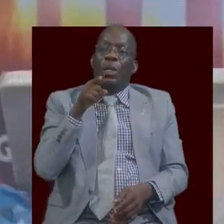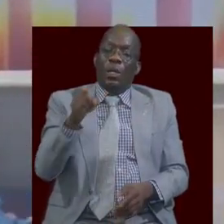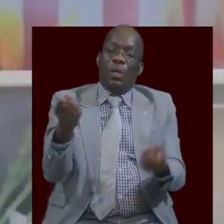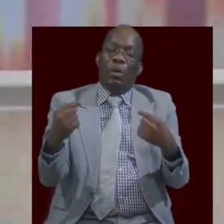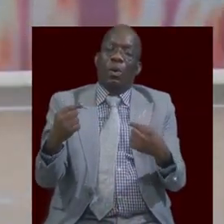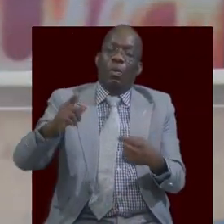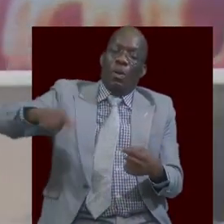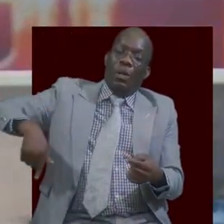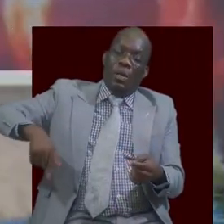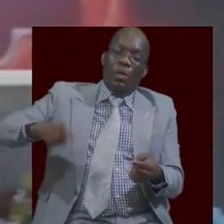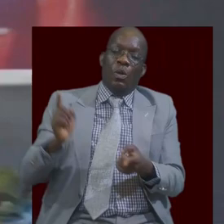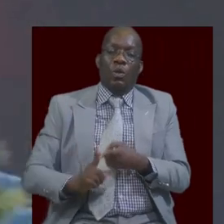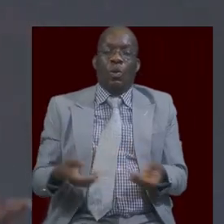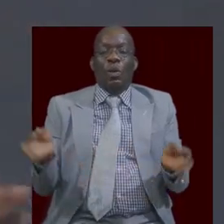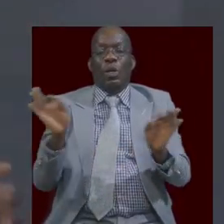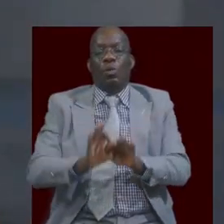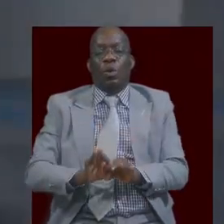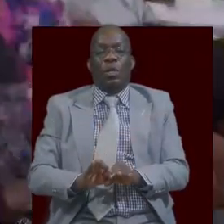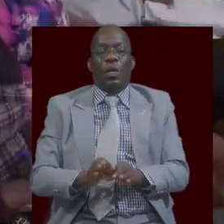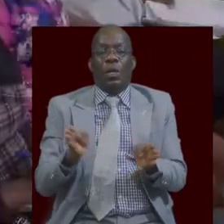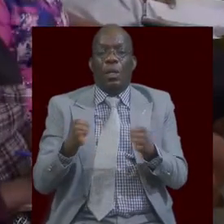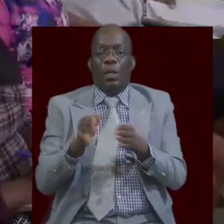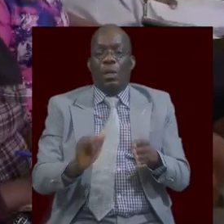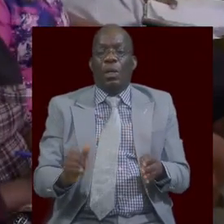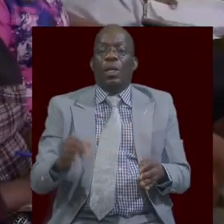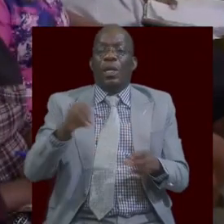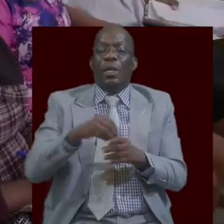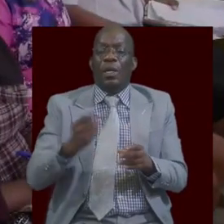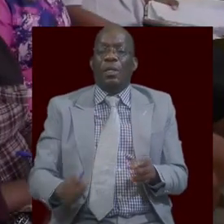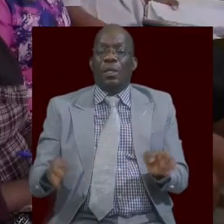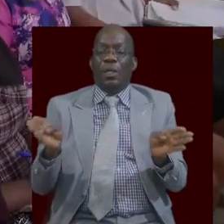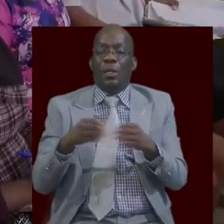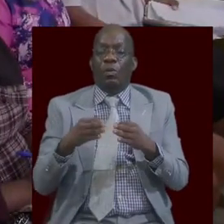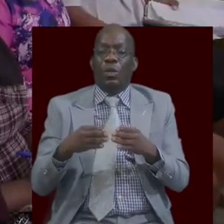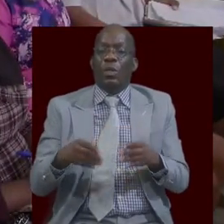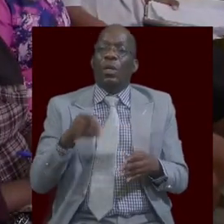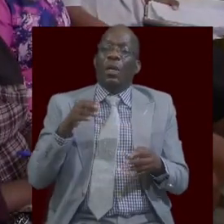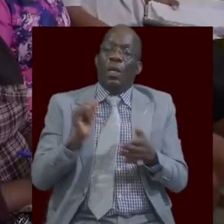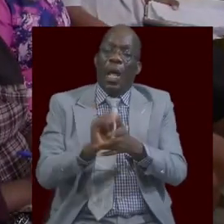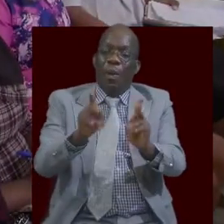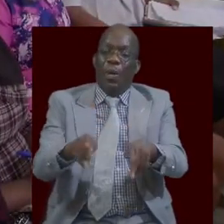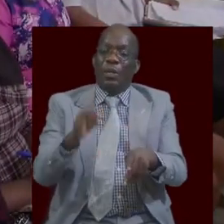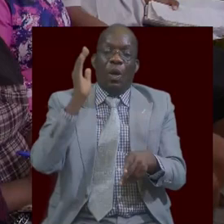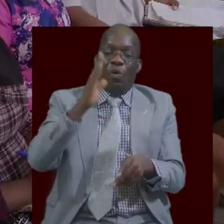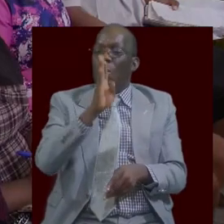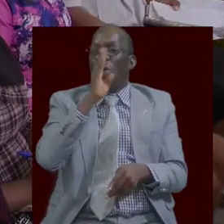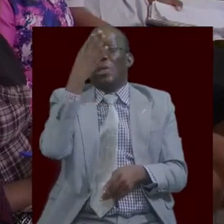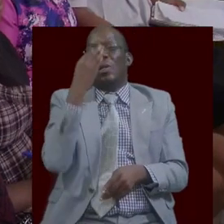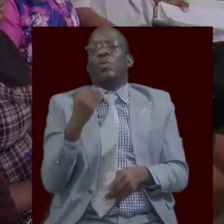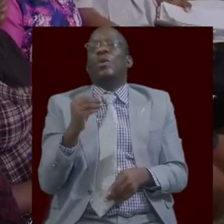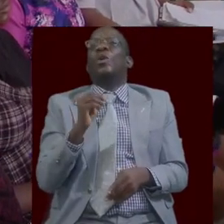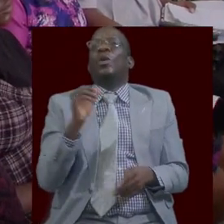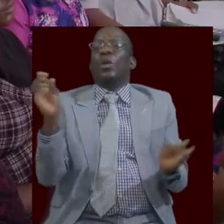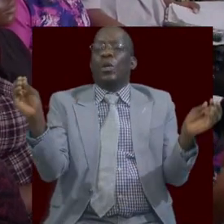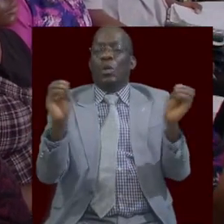important meetings. It's like even in the meeting, he'll be sleeping and dozing. He has nothing to contribute